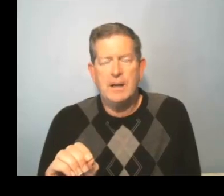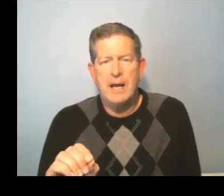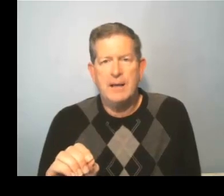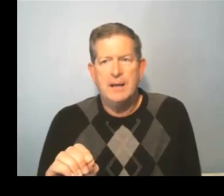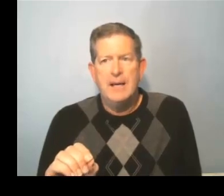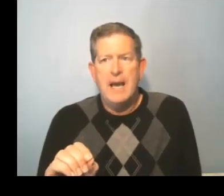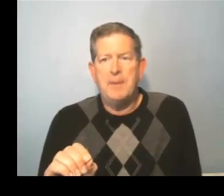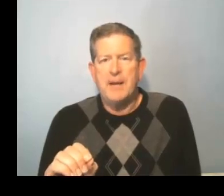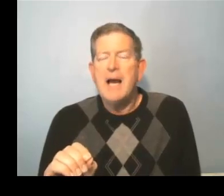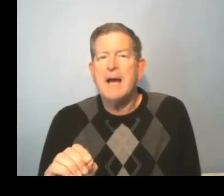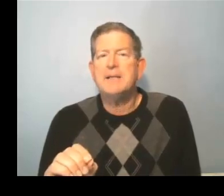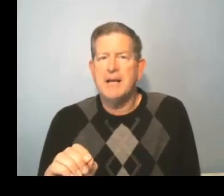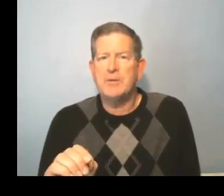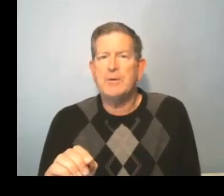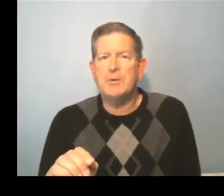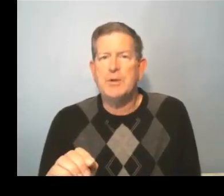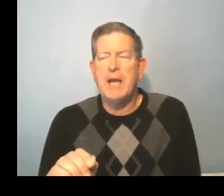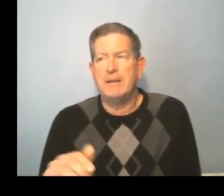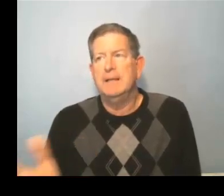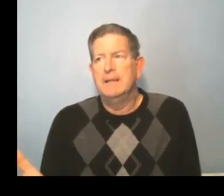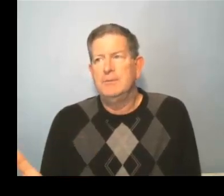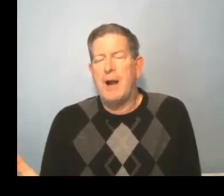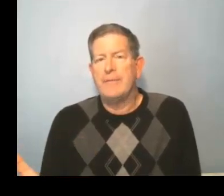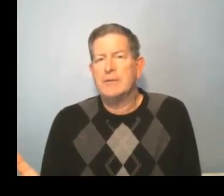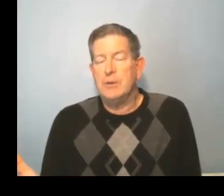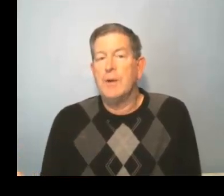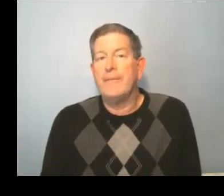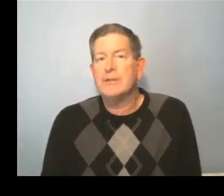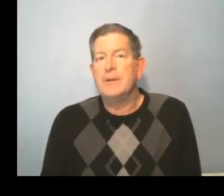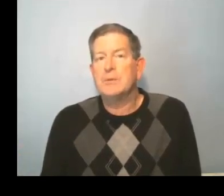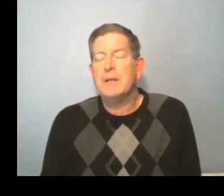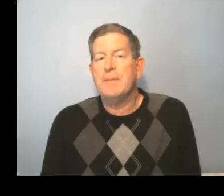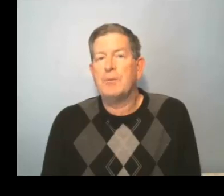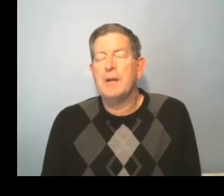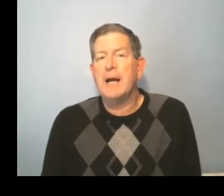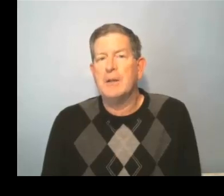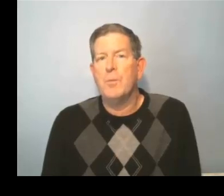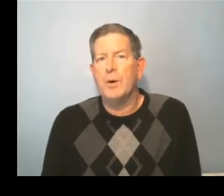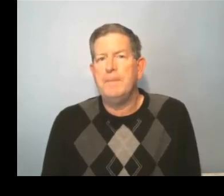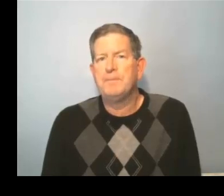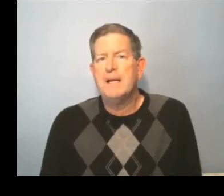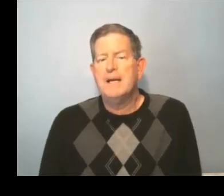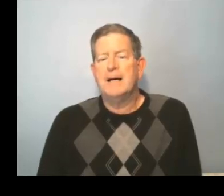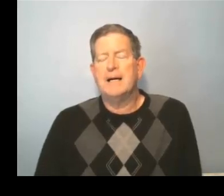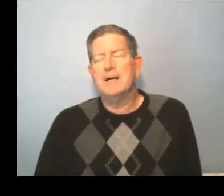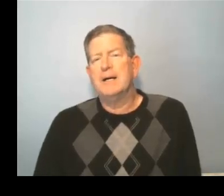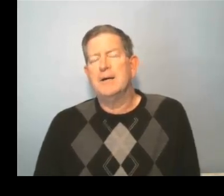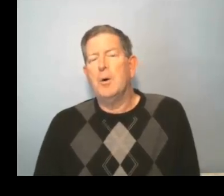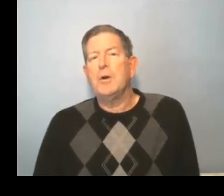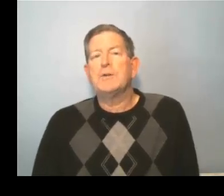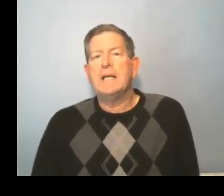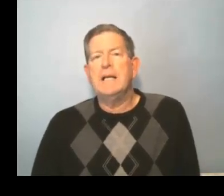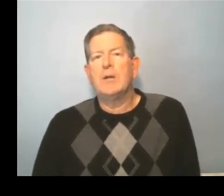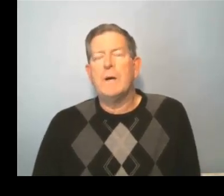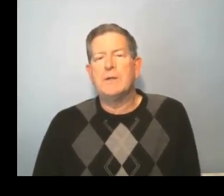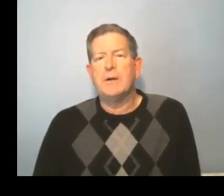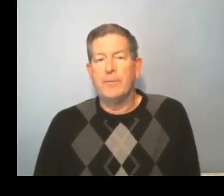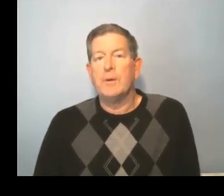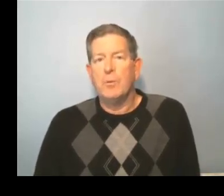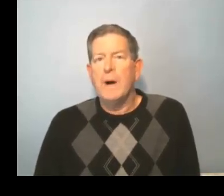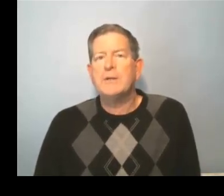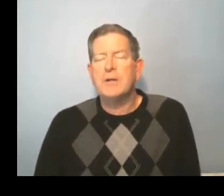3 o'clock. And by the context of what you're saying, you would obviously be speaking about 3 o'clock in the morning. Or you could say il est